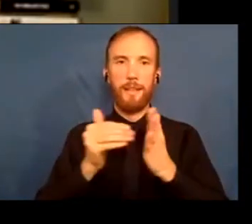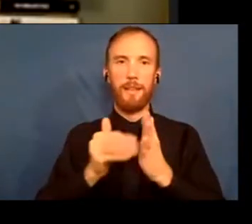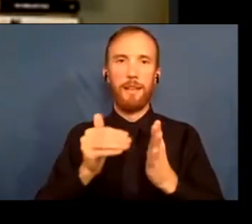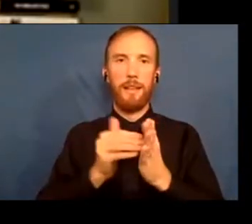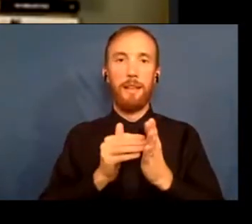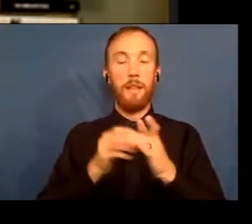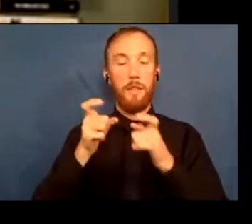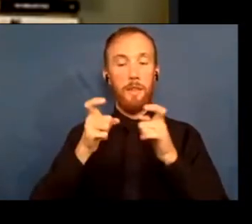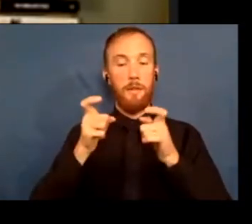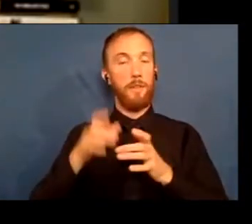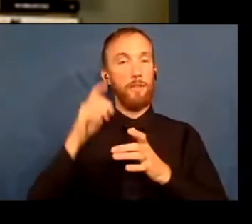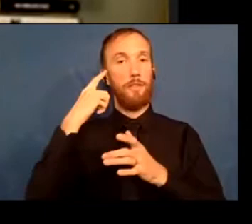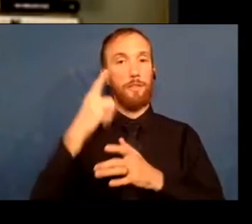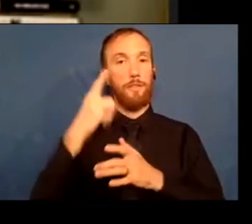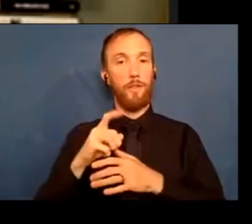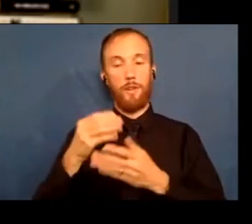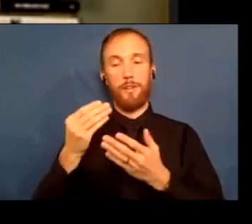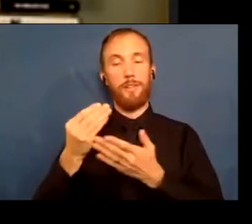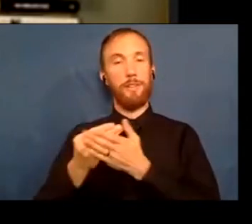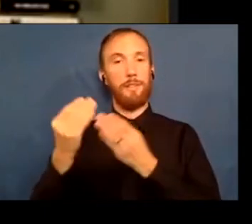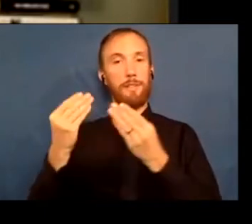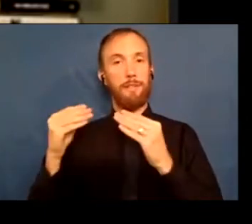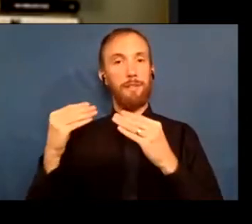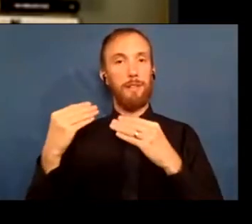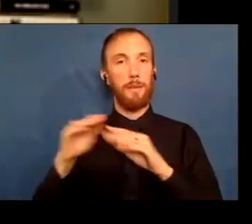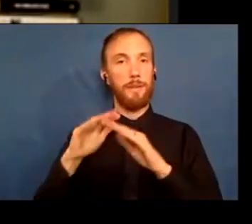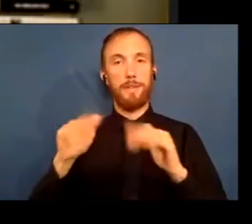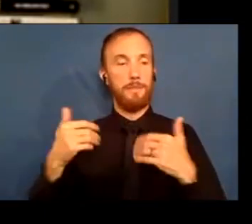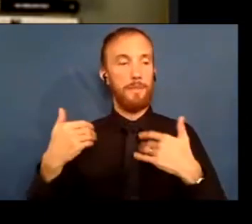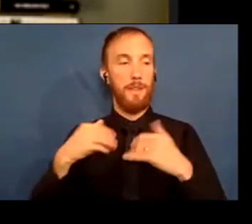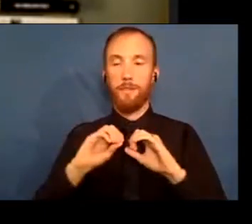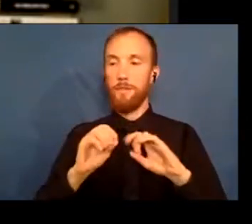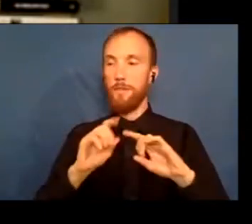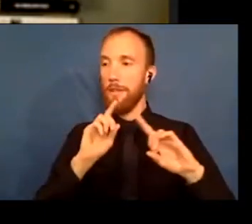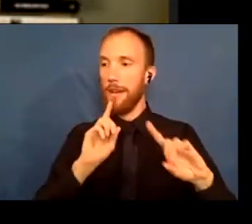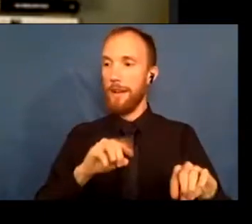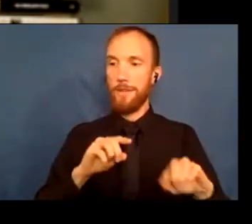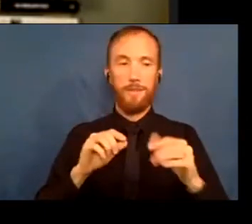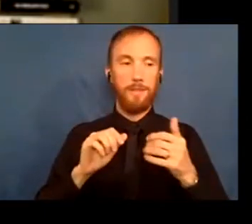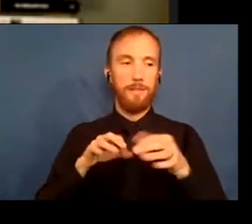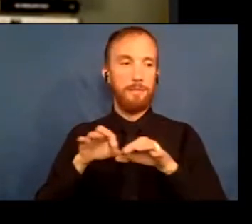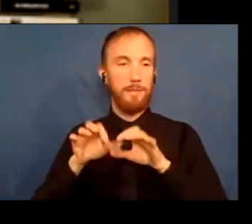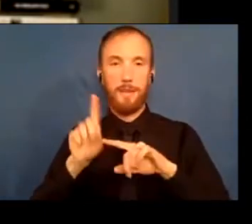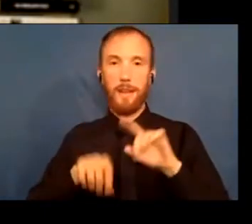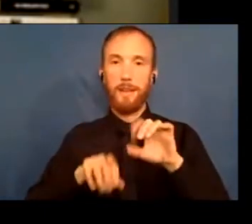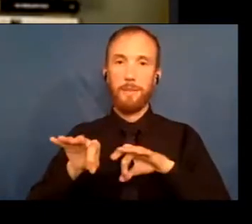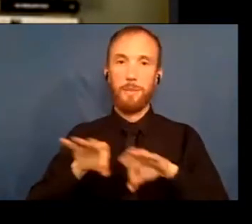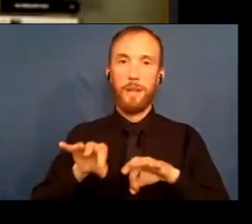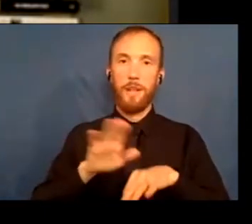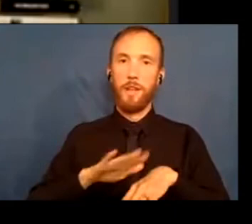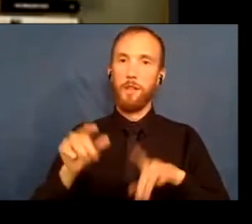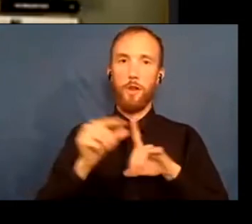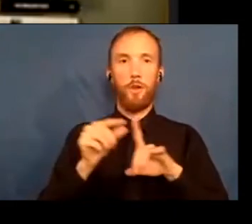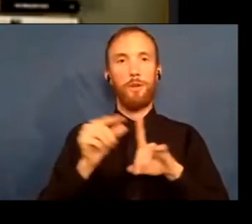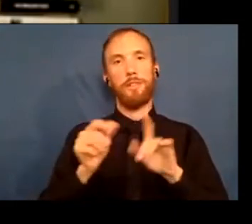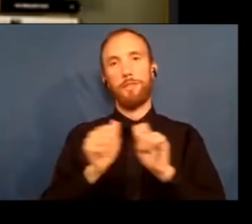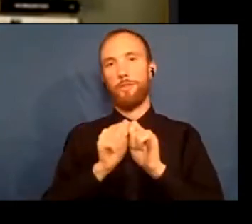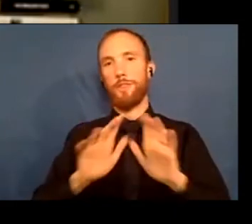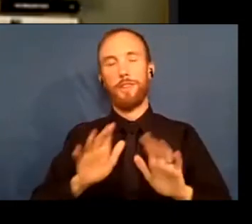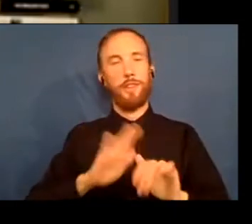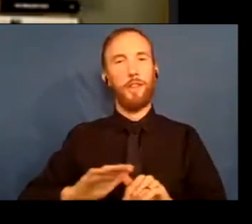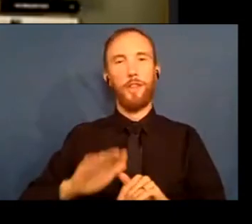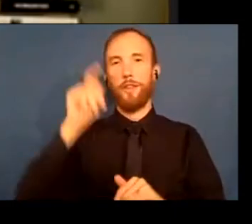crises. Their words are hollow, their theories are broken. Rather than find a way to house